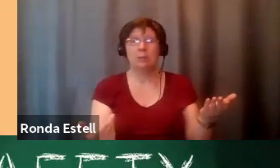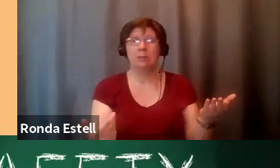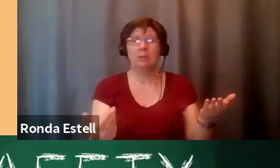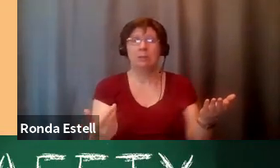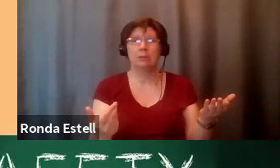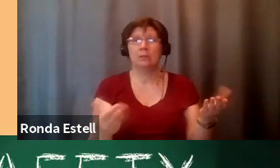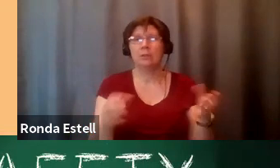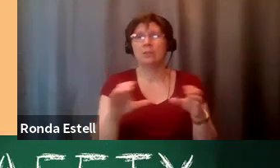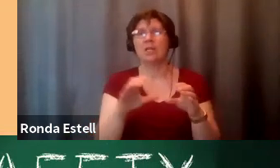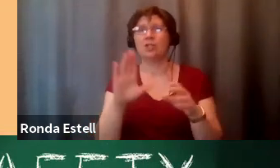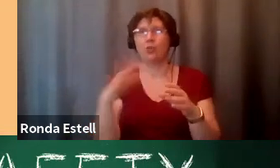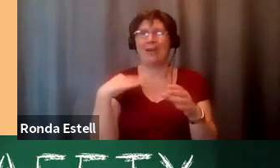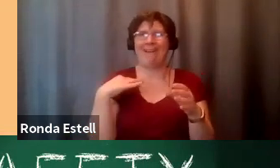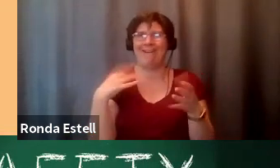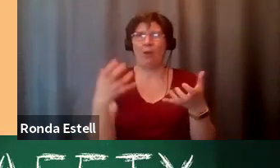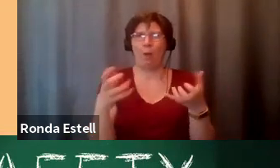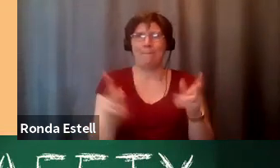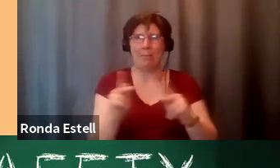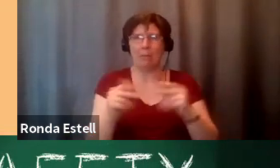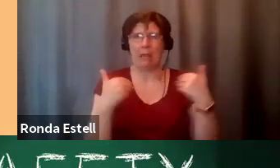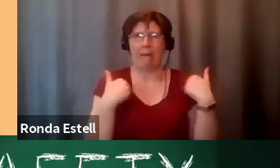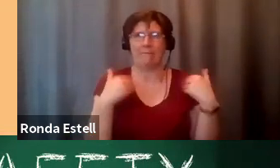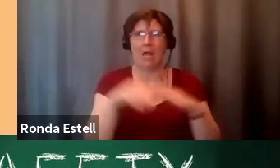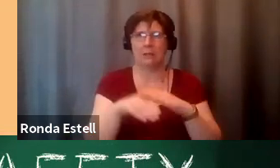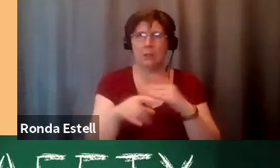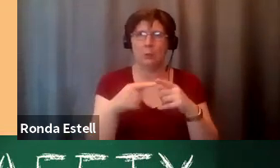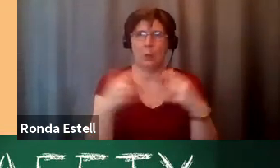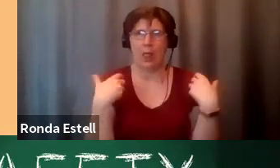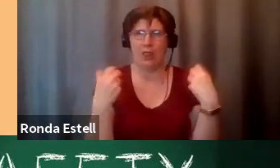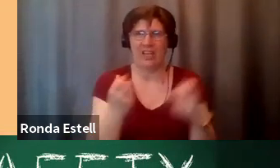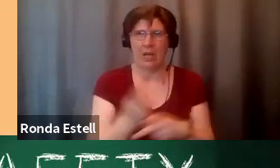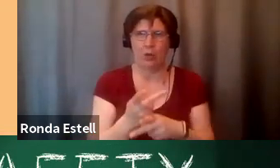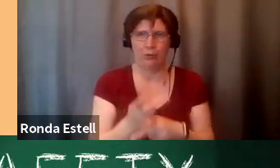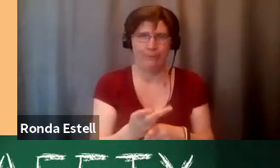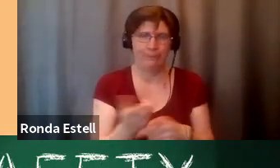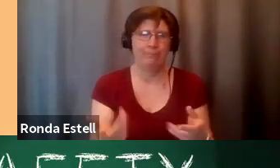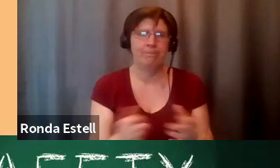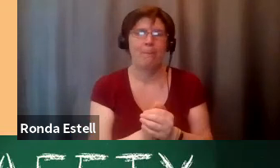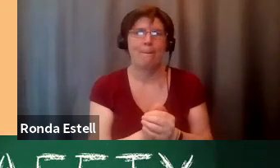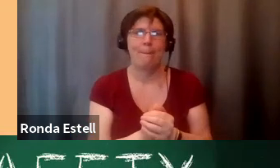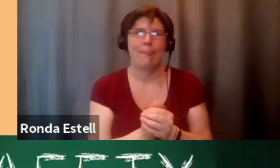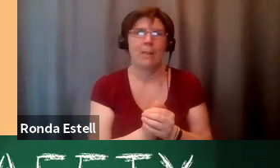does your candidate want people to have access to health care?